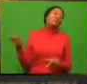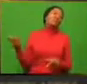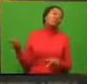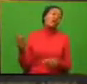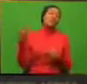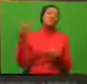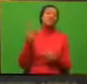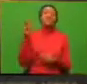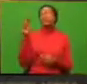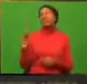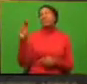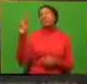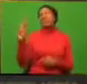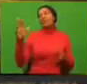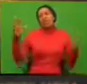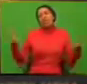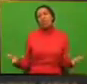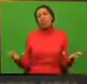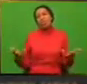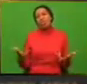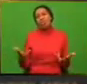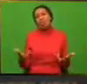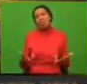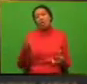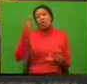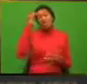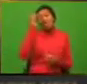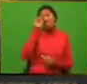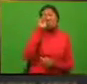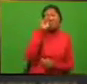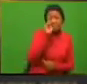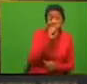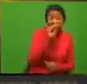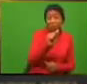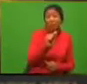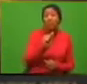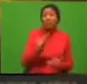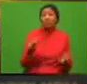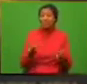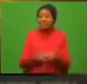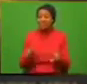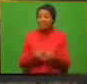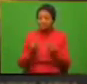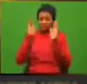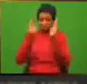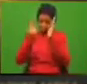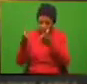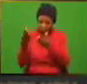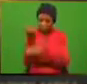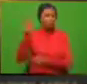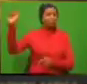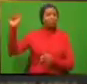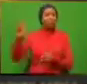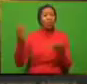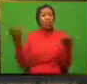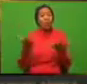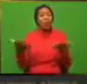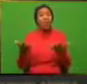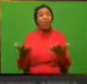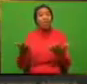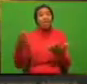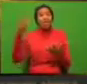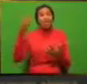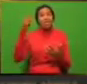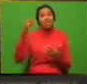of national unity when your interests are fundamentally and diametrically opposed in the